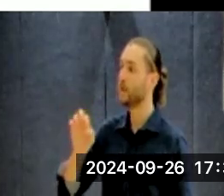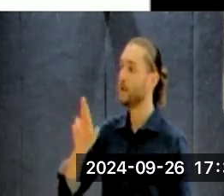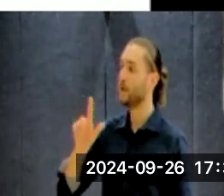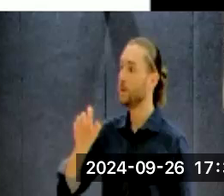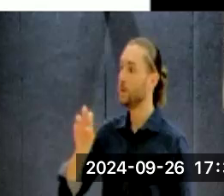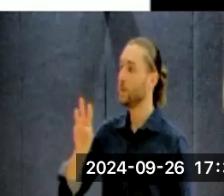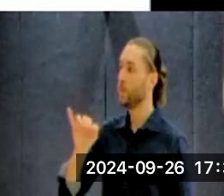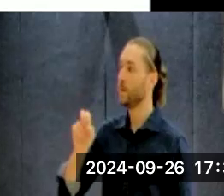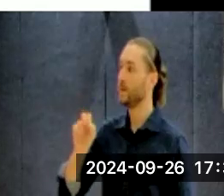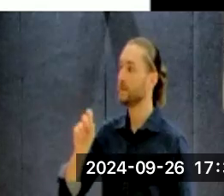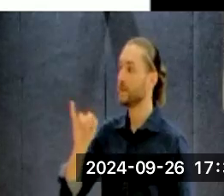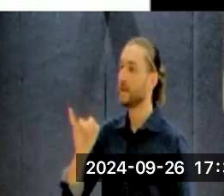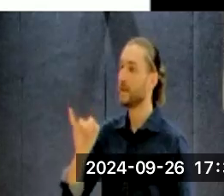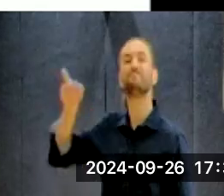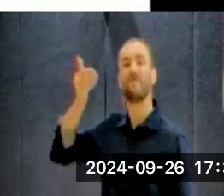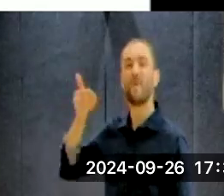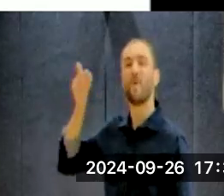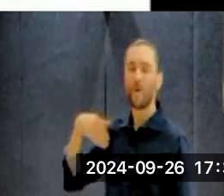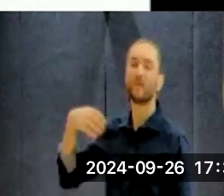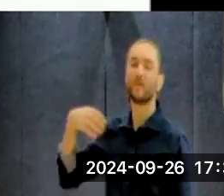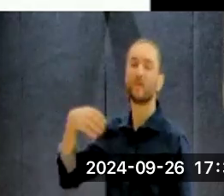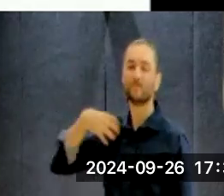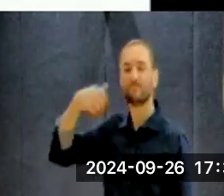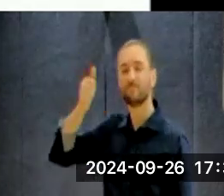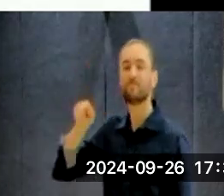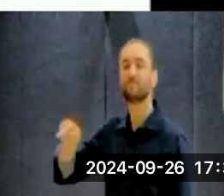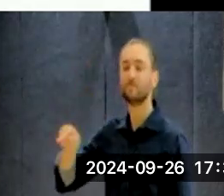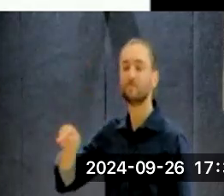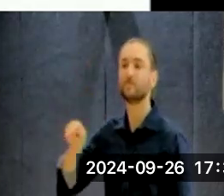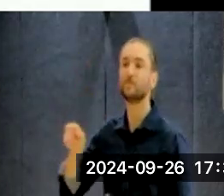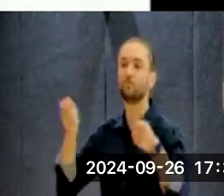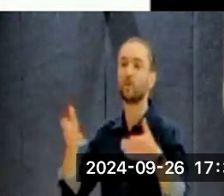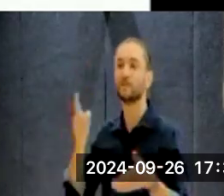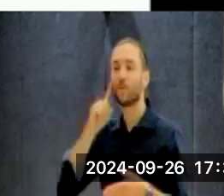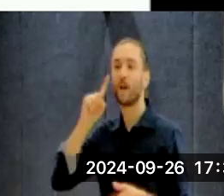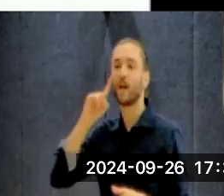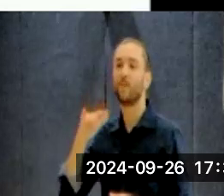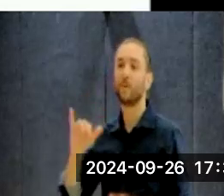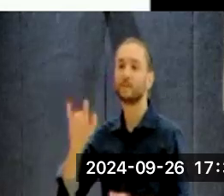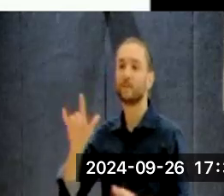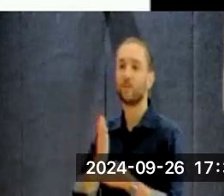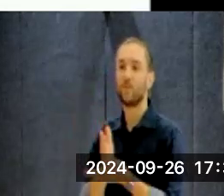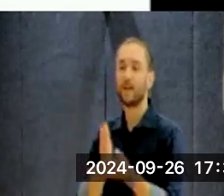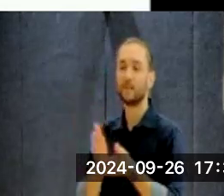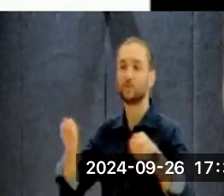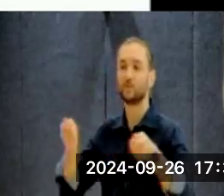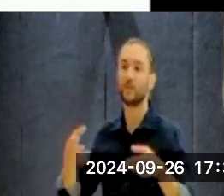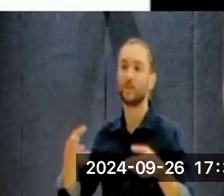sitting in ex officio capacity as Councilmember and Director of the California Civil Rights Department, Kevin Kish.